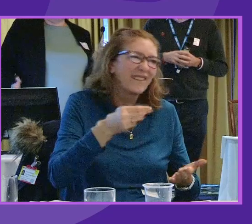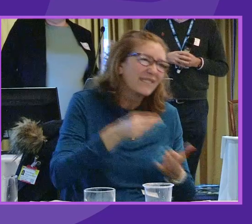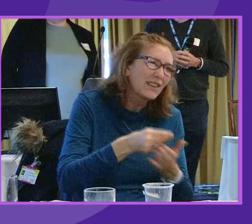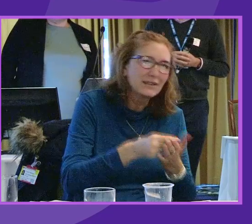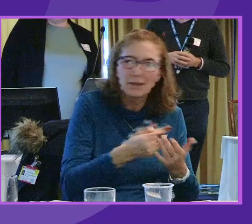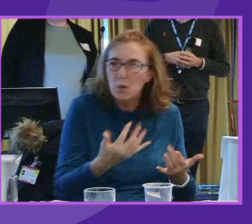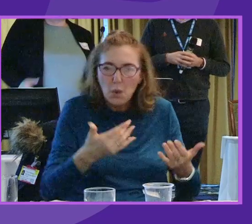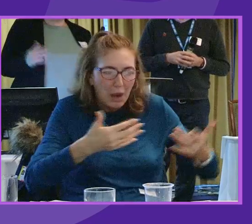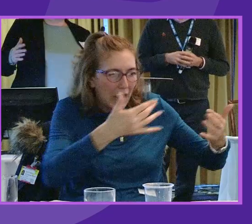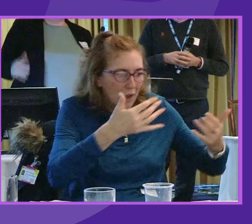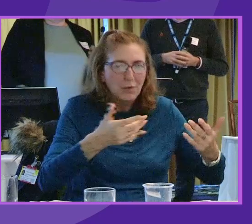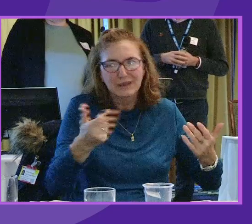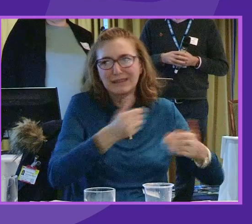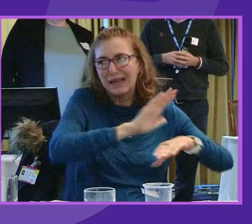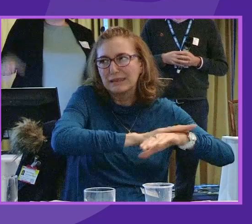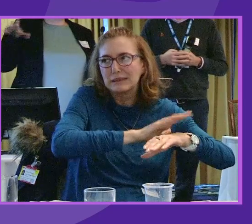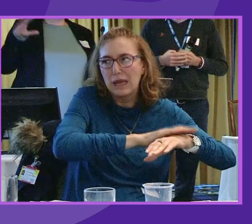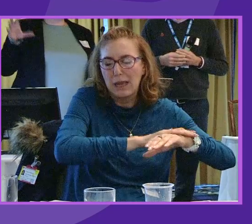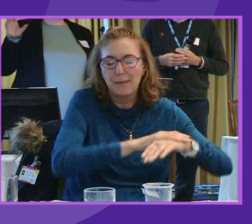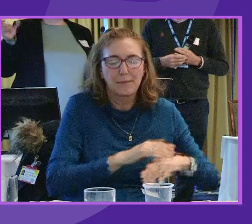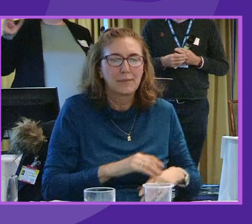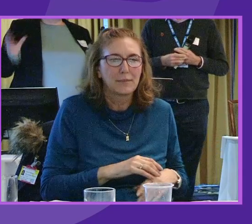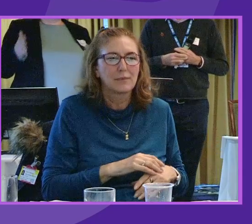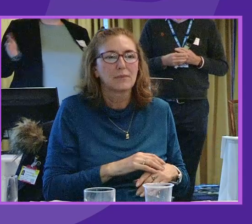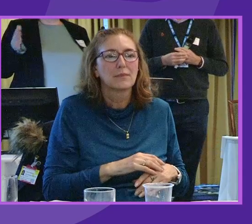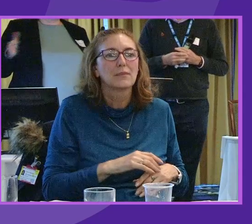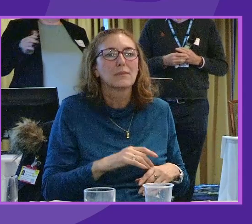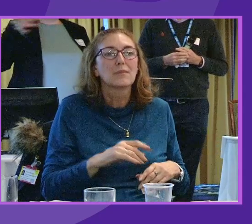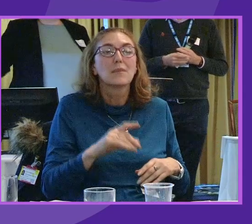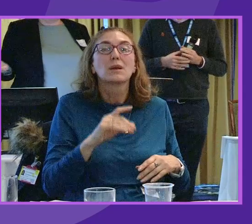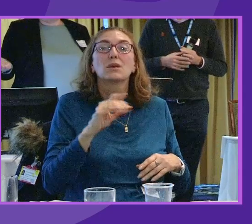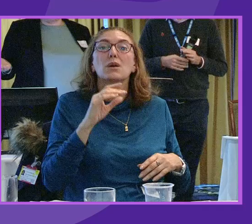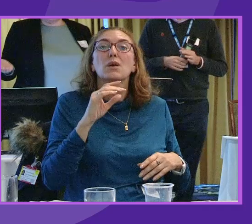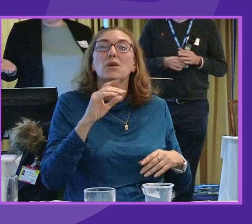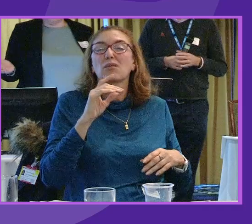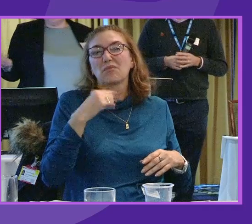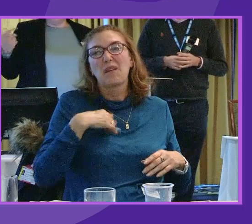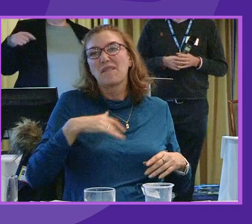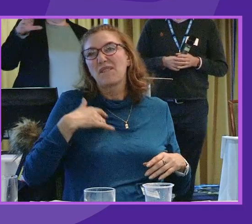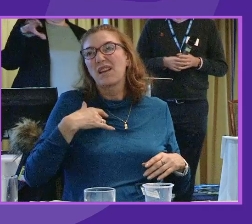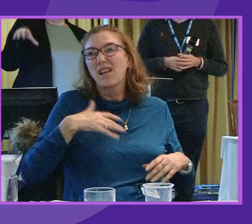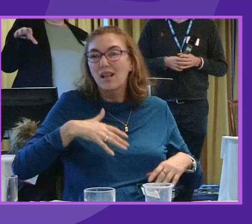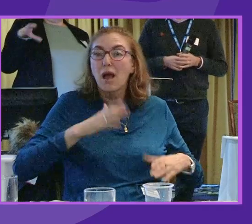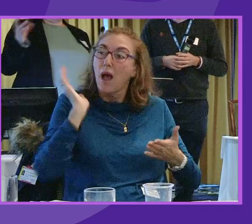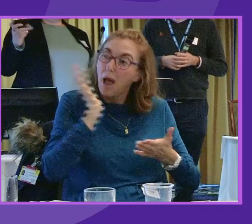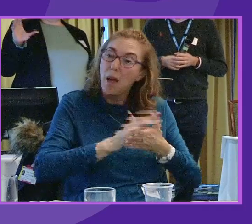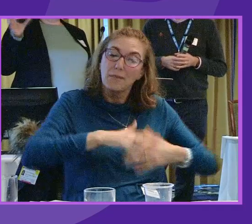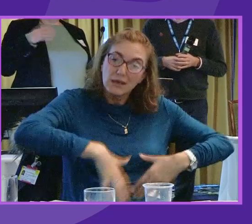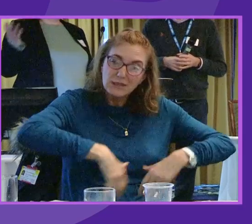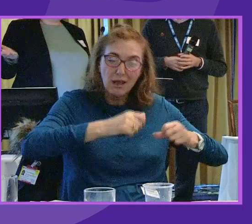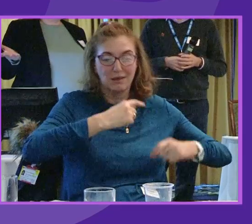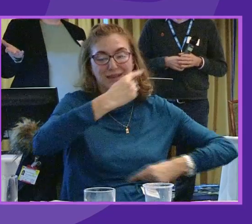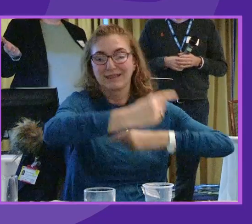sort of delays with sorting out the funding and making it all add up as well initially. So that's taken a period of time. So it won't actually look that different on the ground until